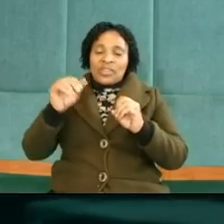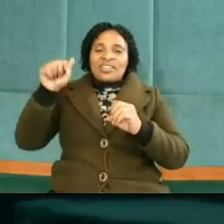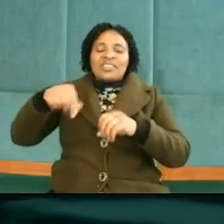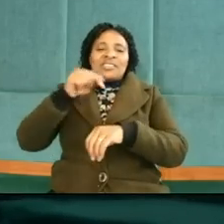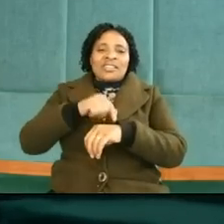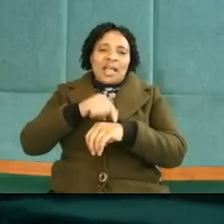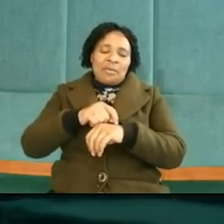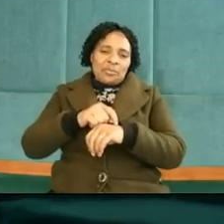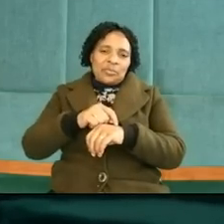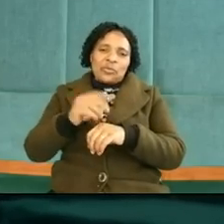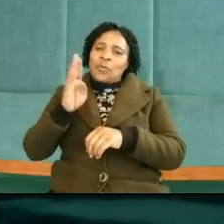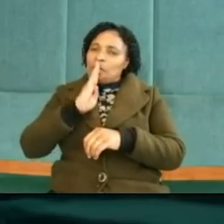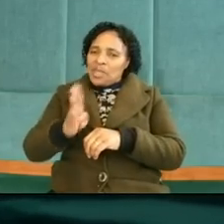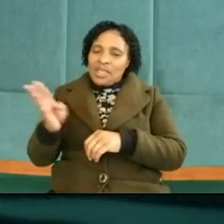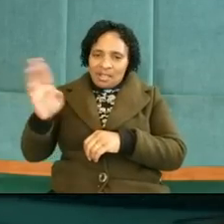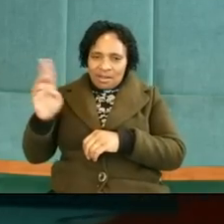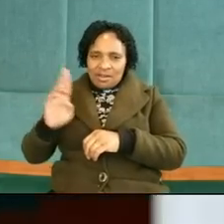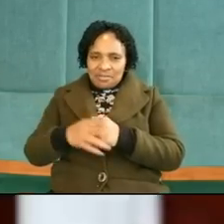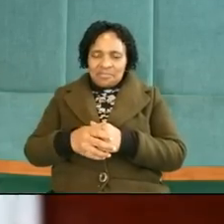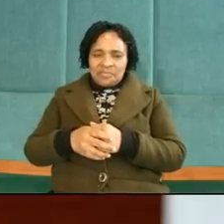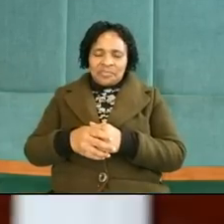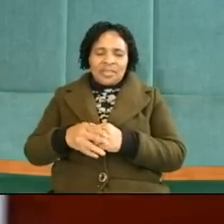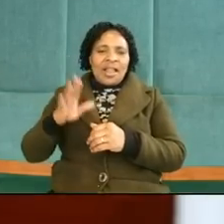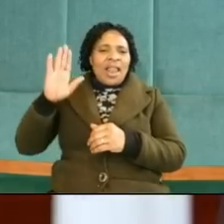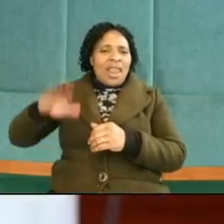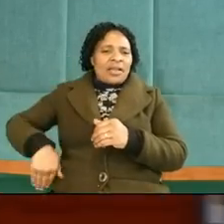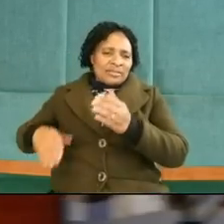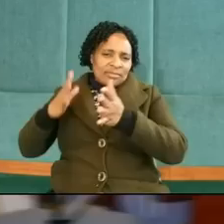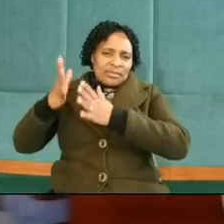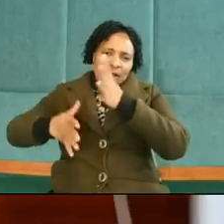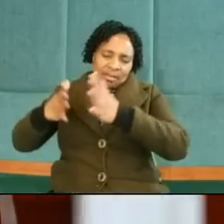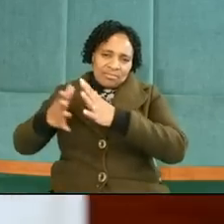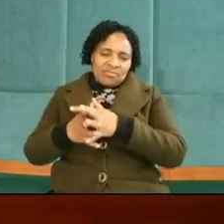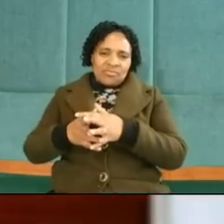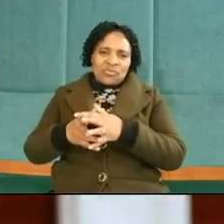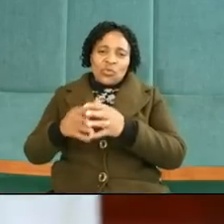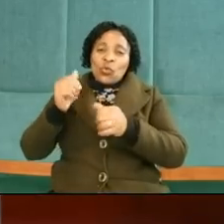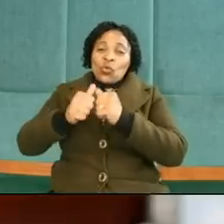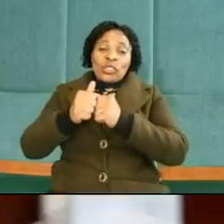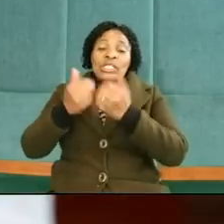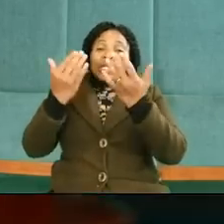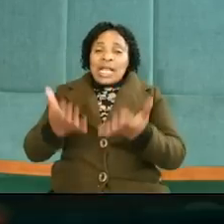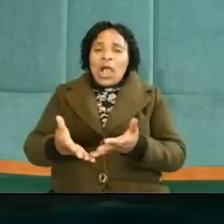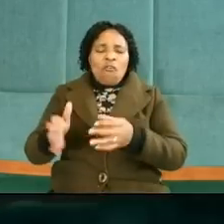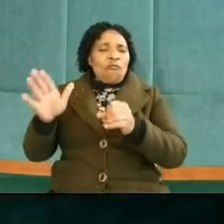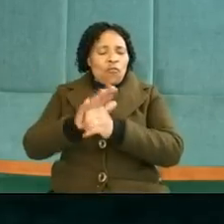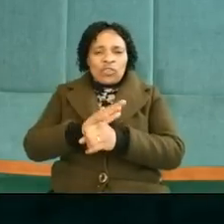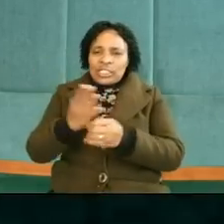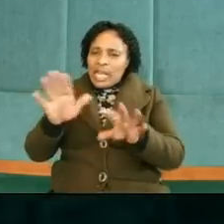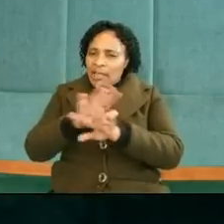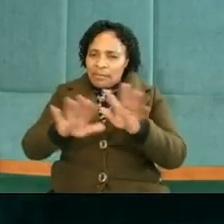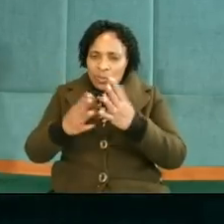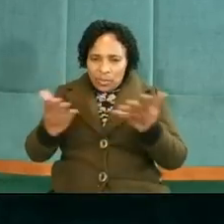time to get ready. We are on the last sign, and it is being rapidly fulfilled.